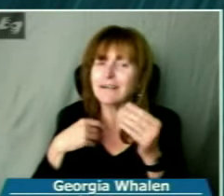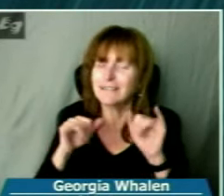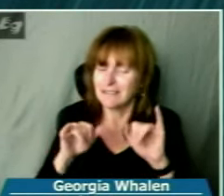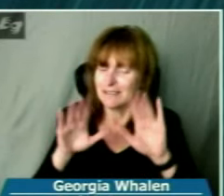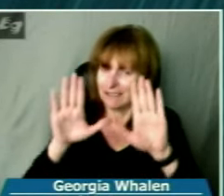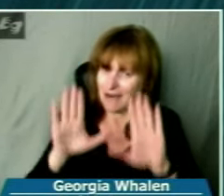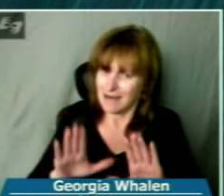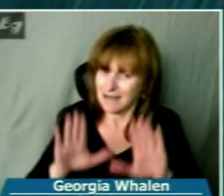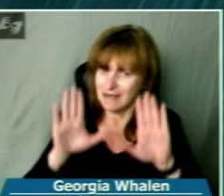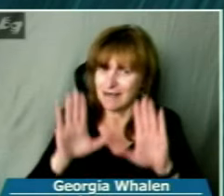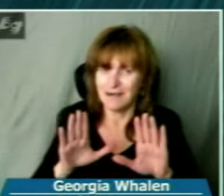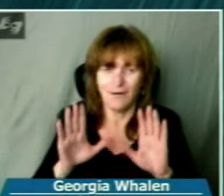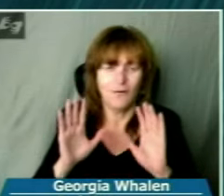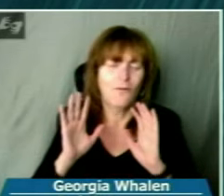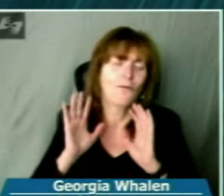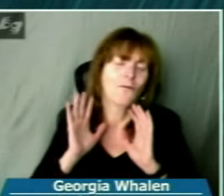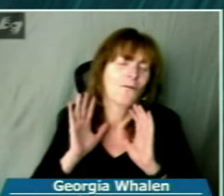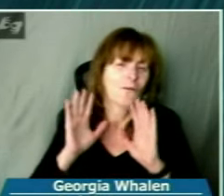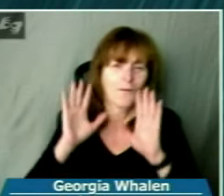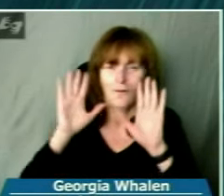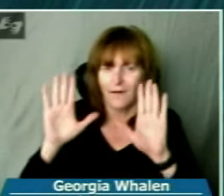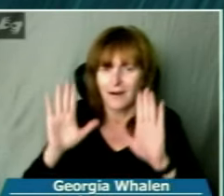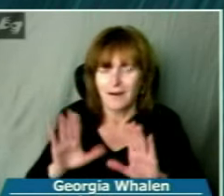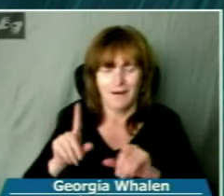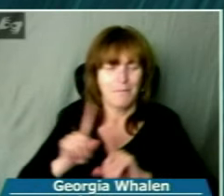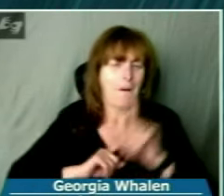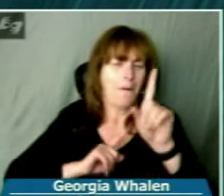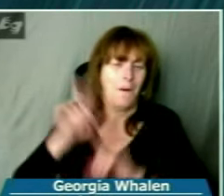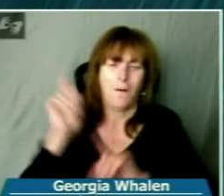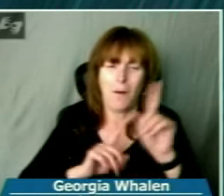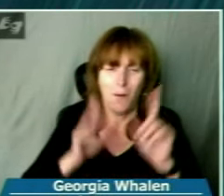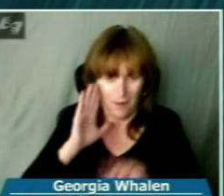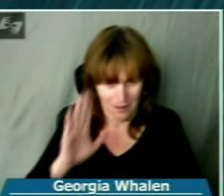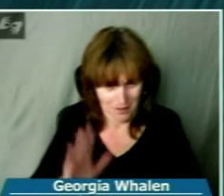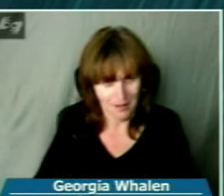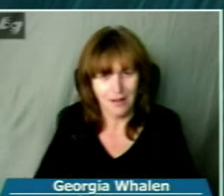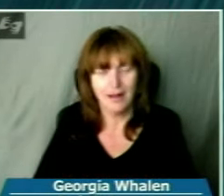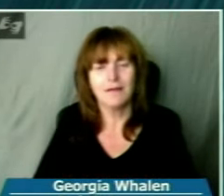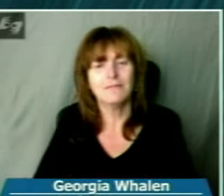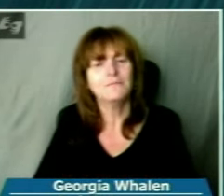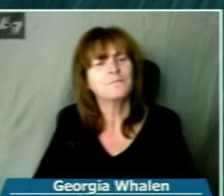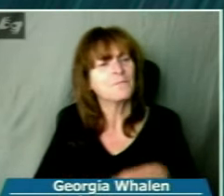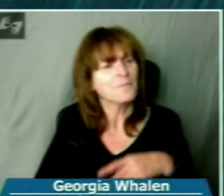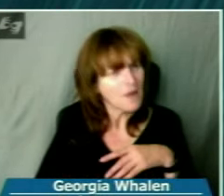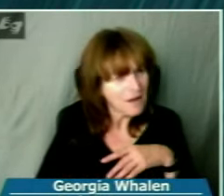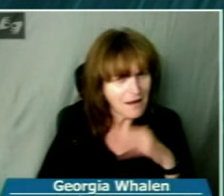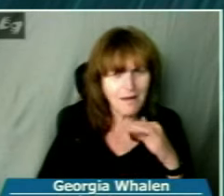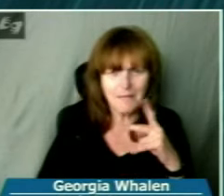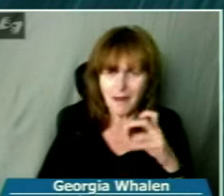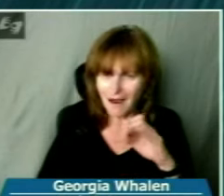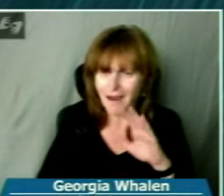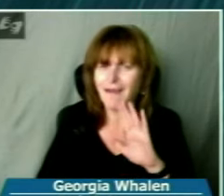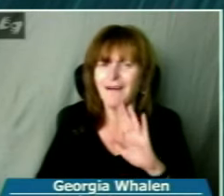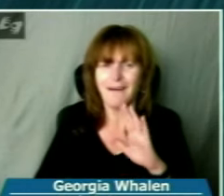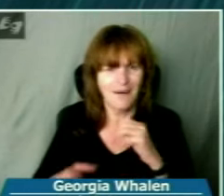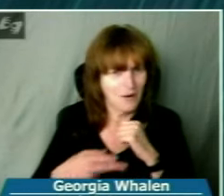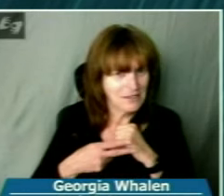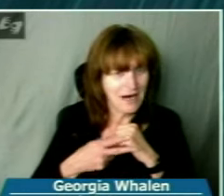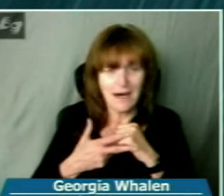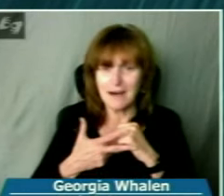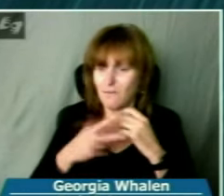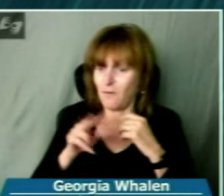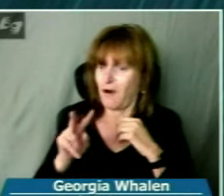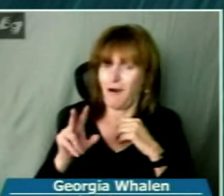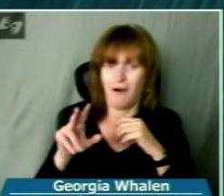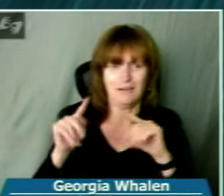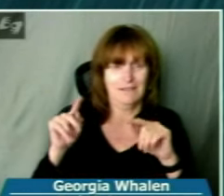spectacular fireworks display. Okay, my PVR is set. Maybe I'll even watch it live. We'll see. With that said, thank you to everyone at home